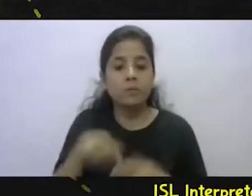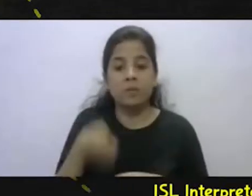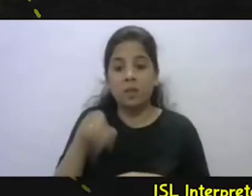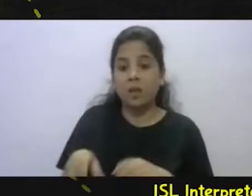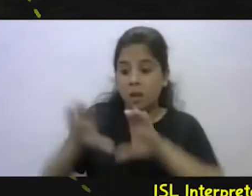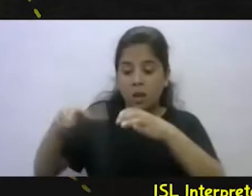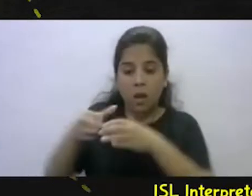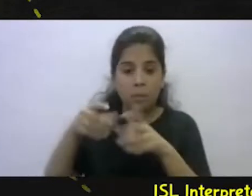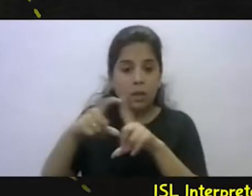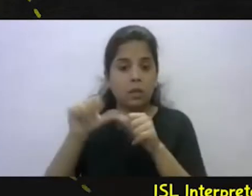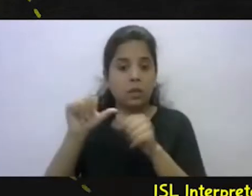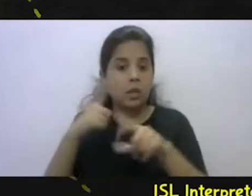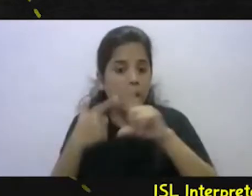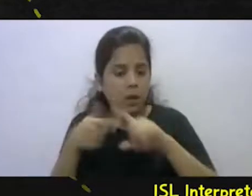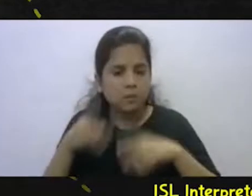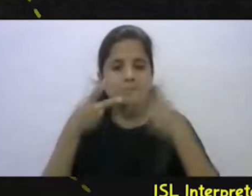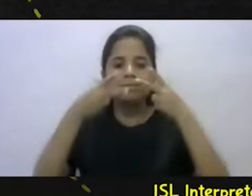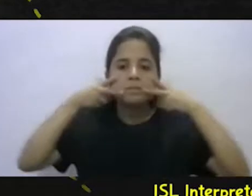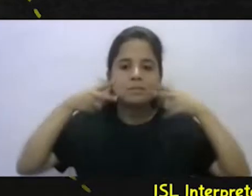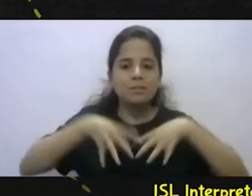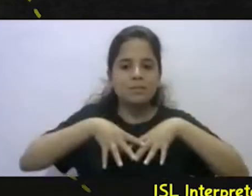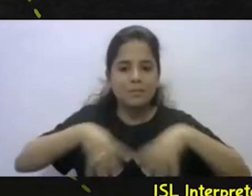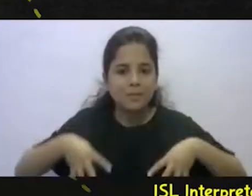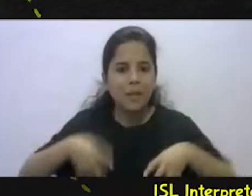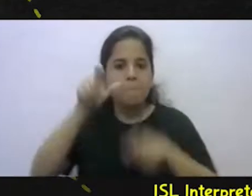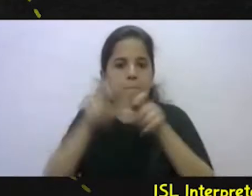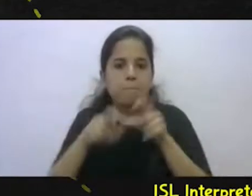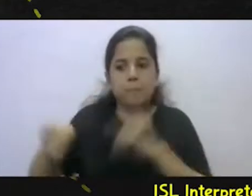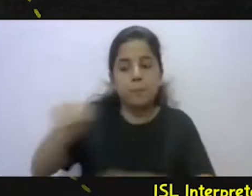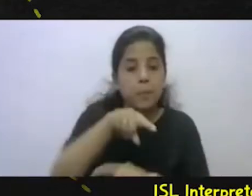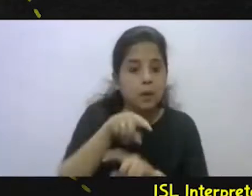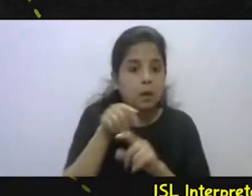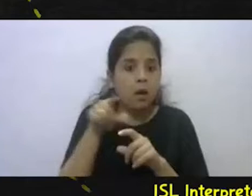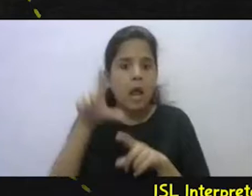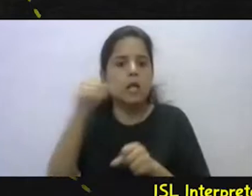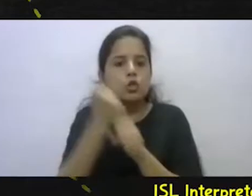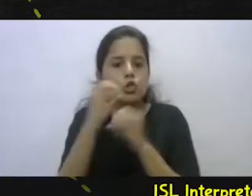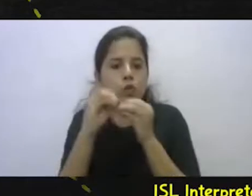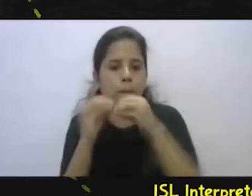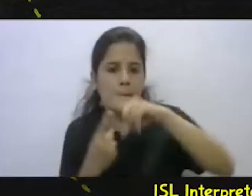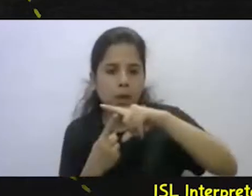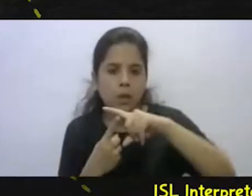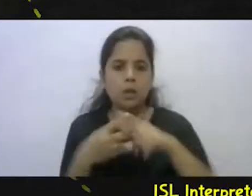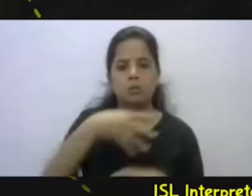community, Adivasi community, which is also geographically isolated and marginalized, LGBTQ community,